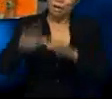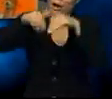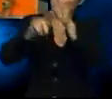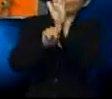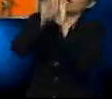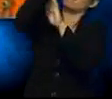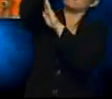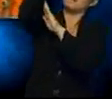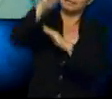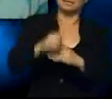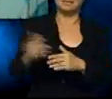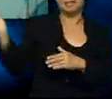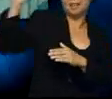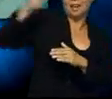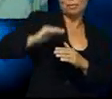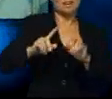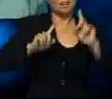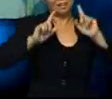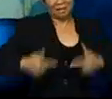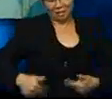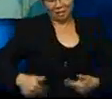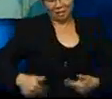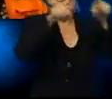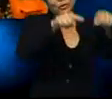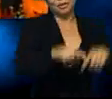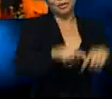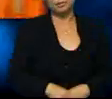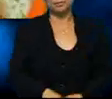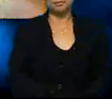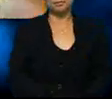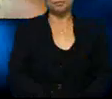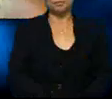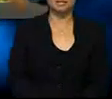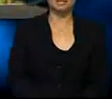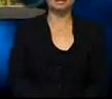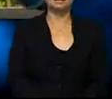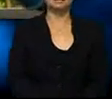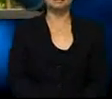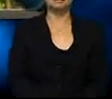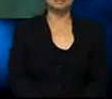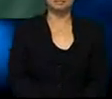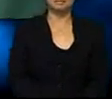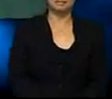we measure how high it is? Come on guys, let's go over there. Come on, guys.